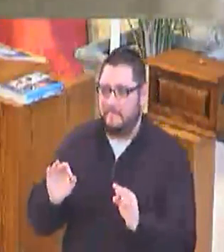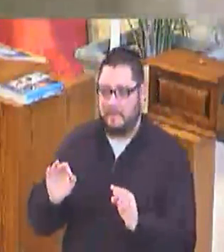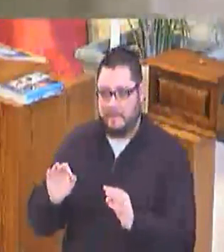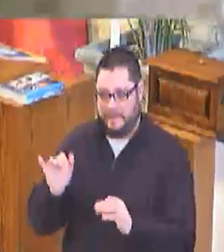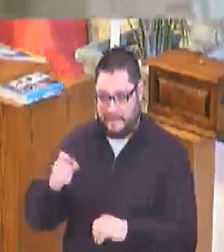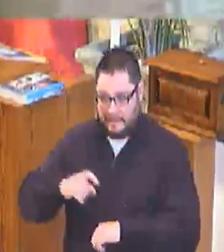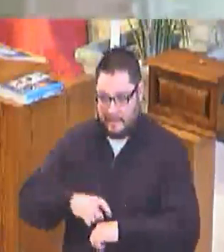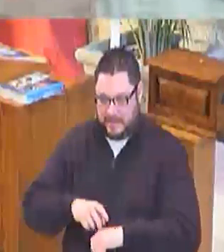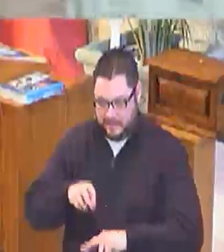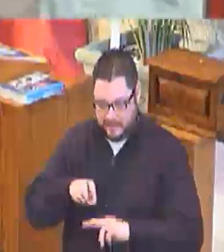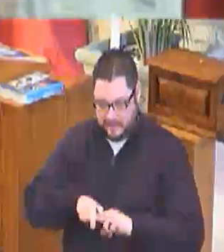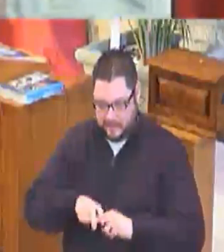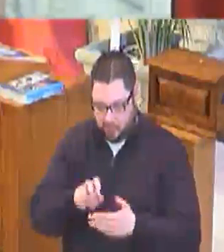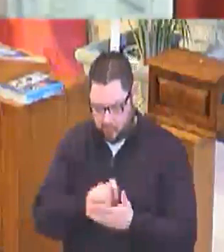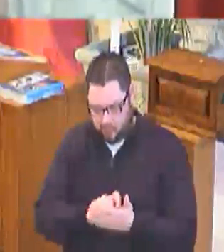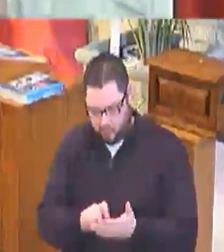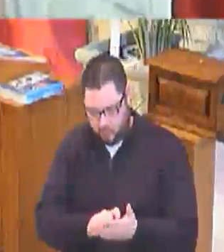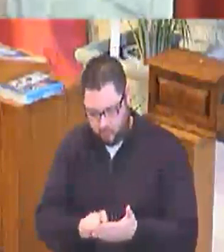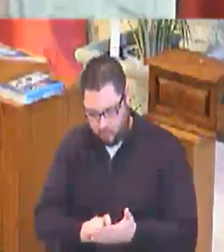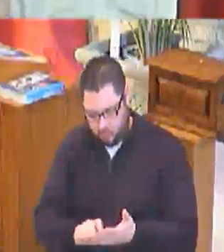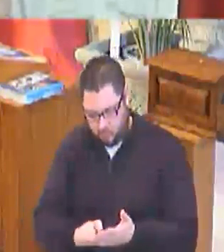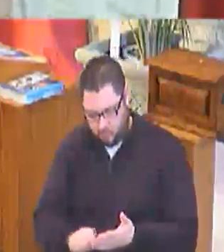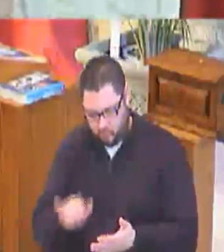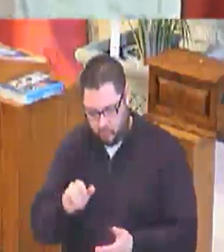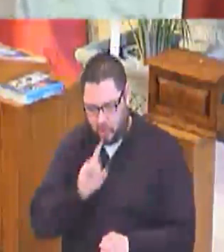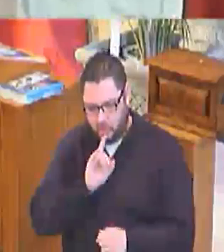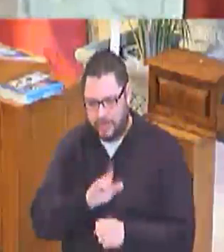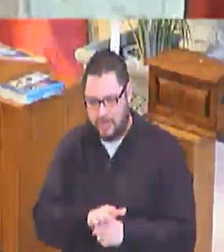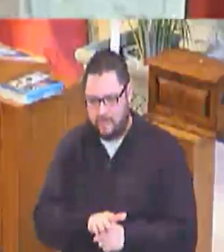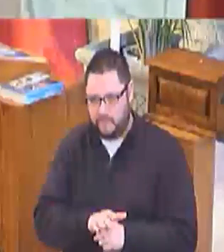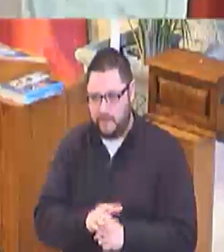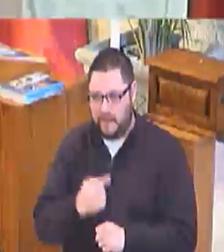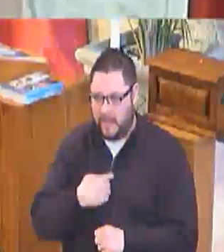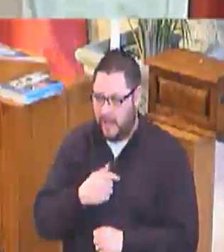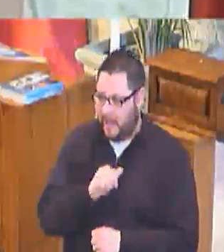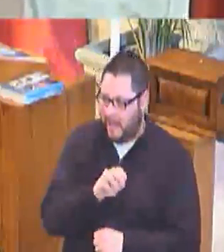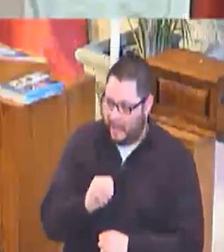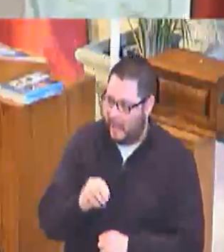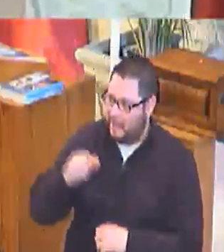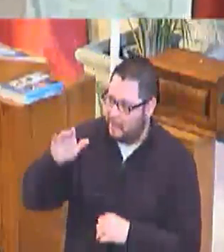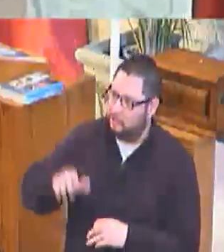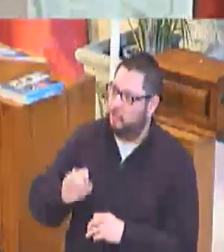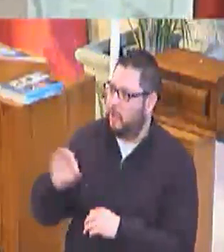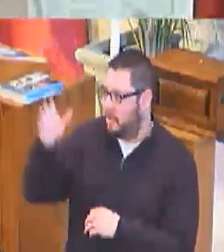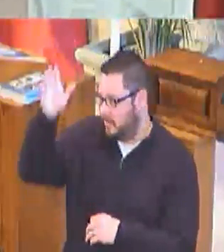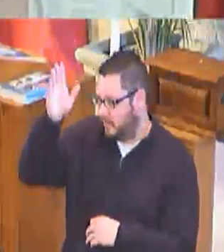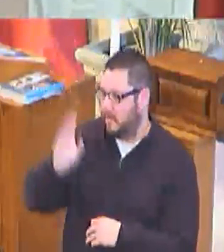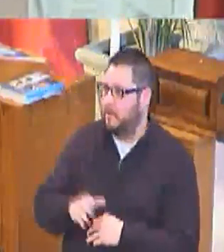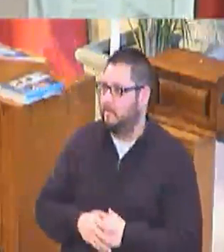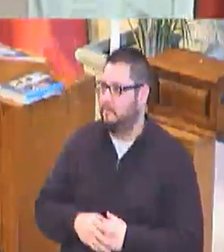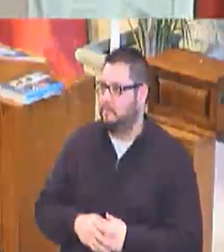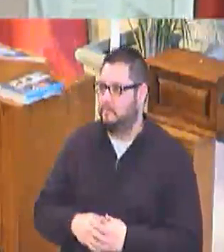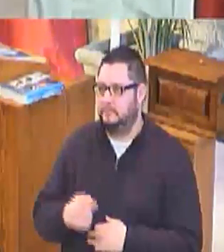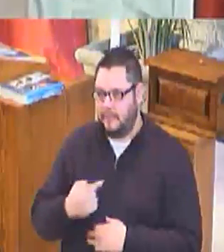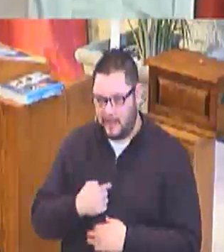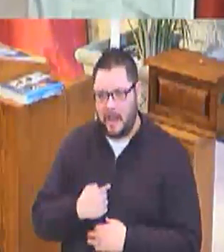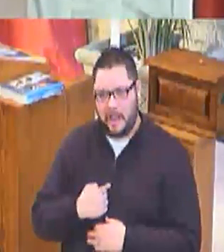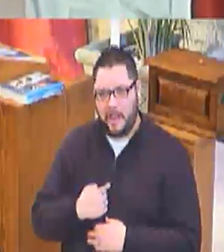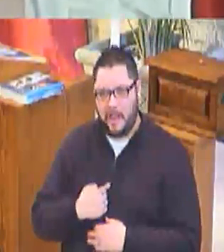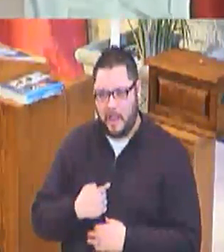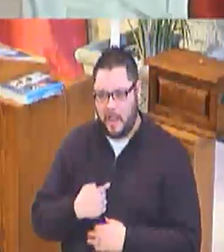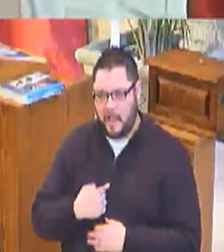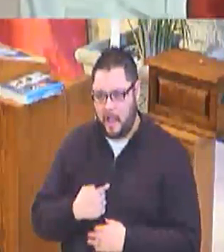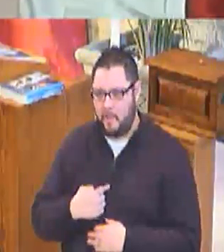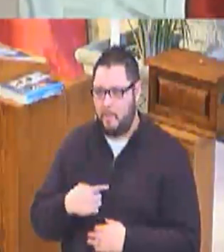down and write out those affirmations. I am a child of God. I am